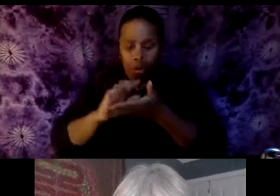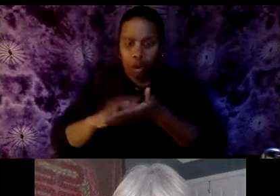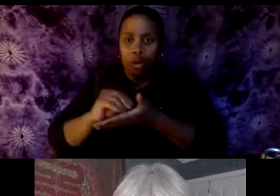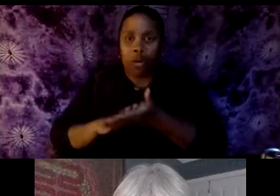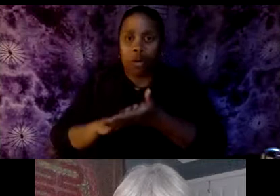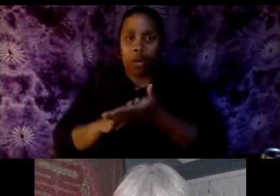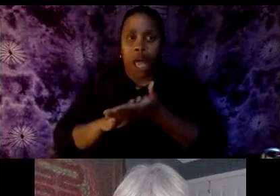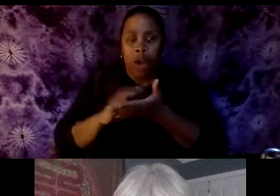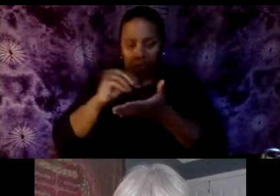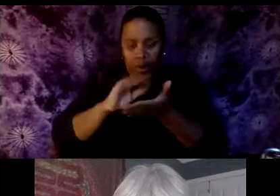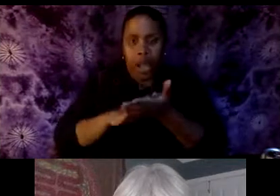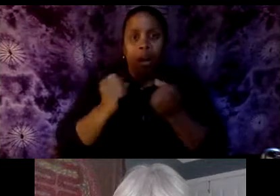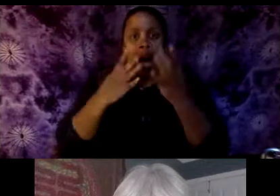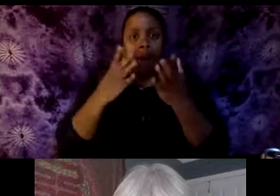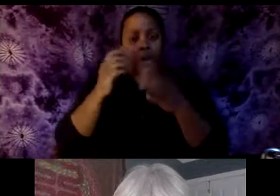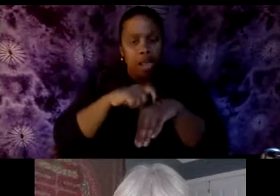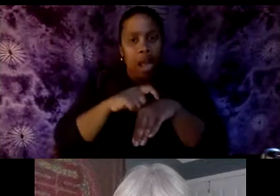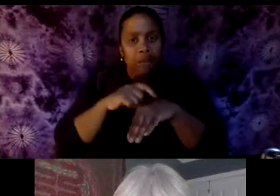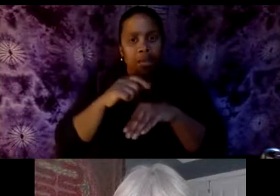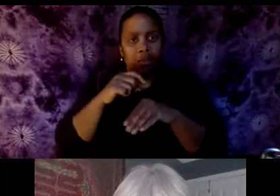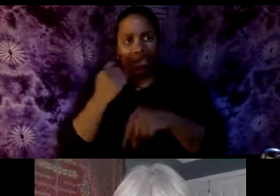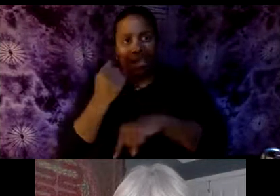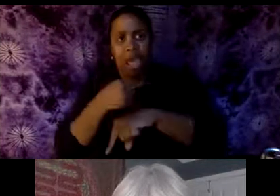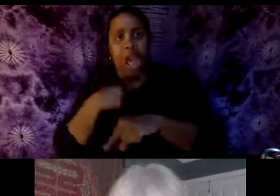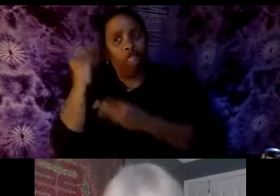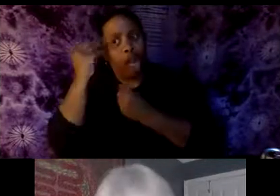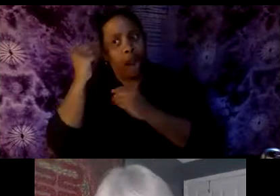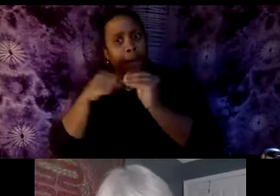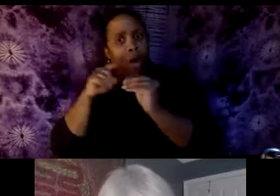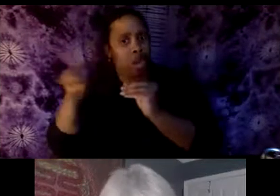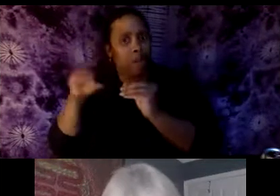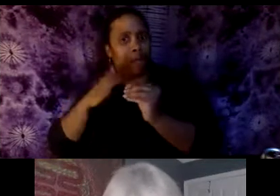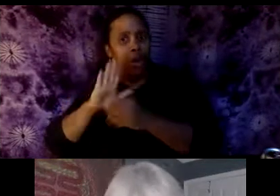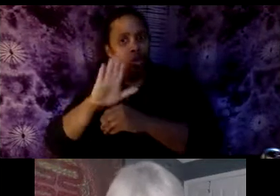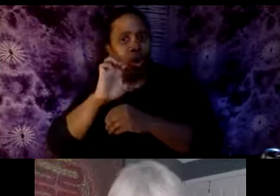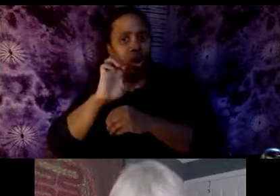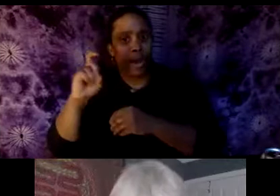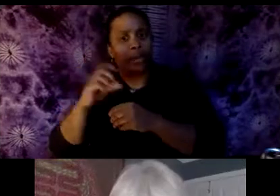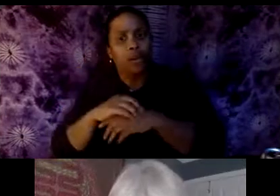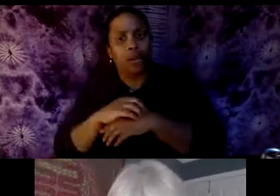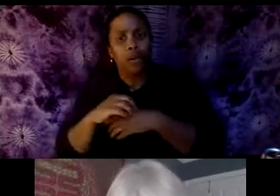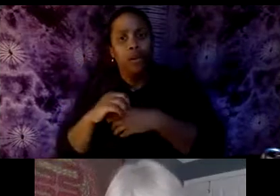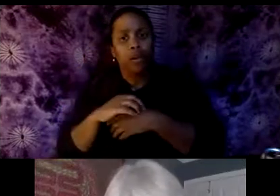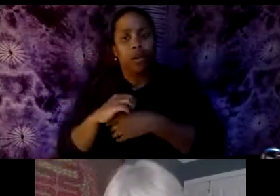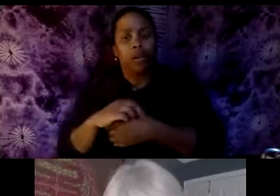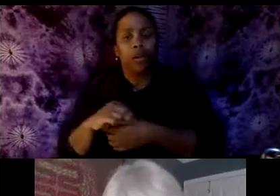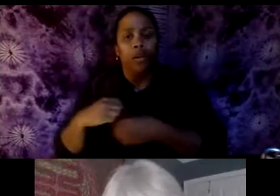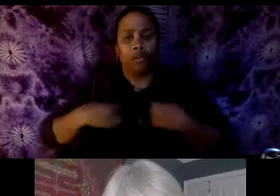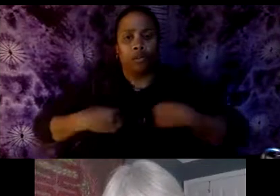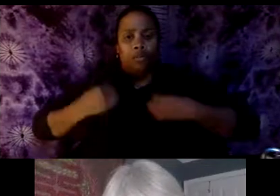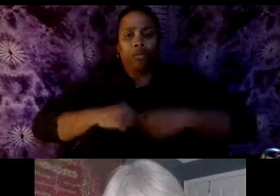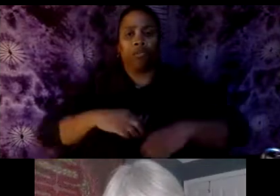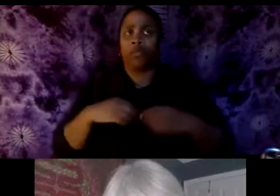about him, or like how many days you've gone without thinking about him, that kind of thing. And just give yourself the feedback and the encouragement. And I don't